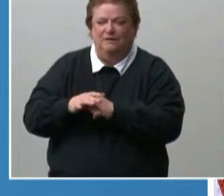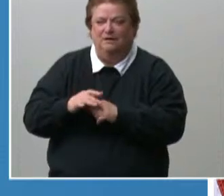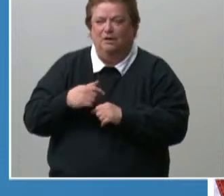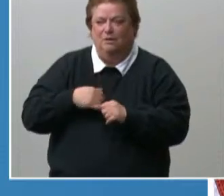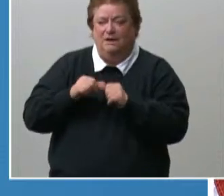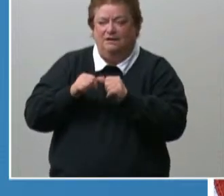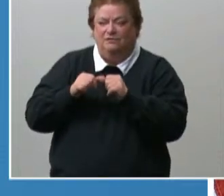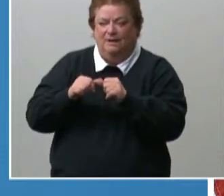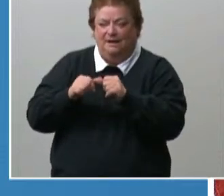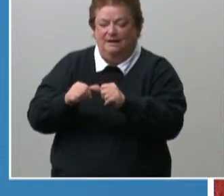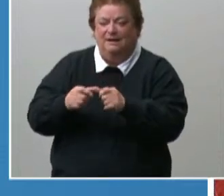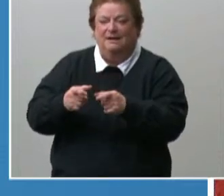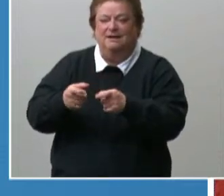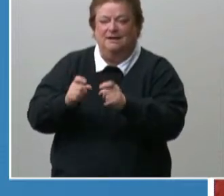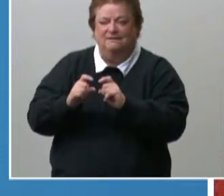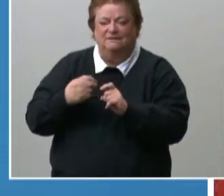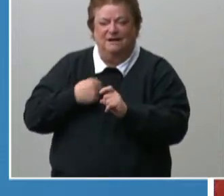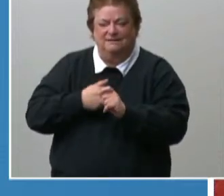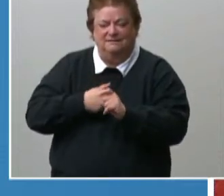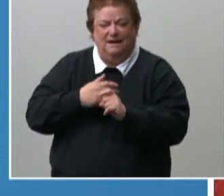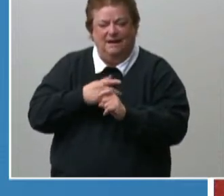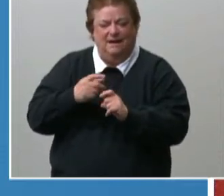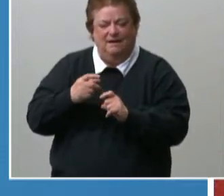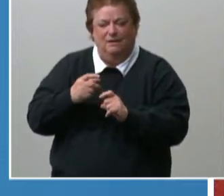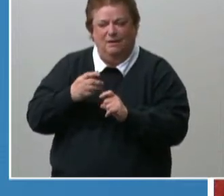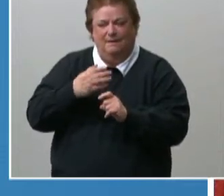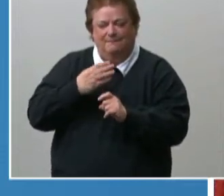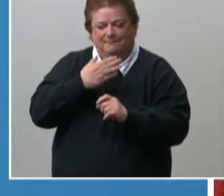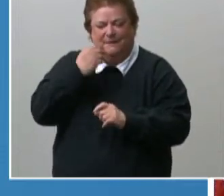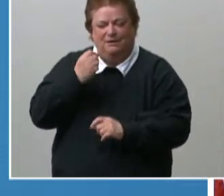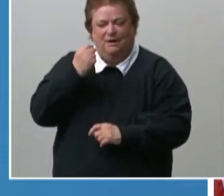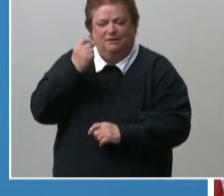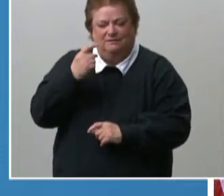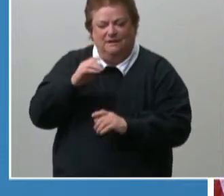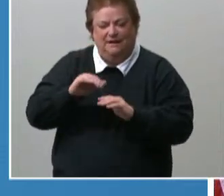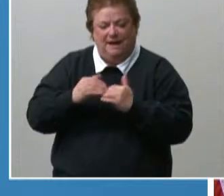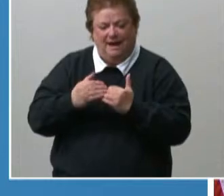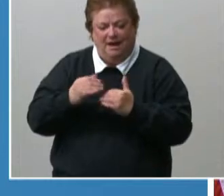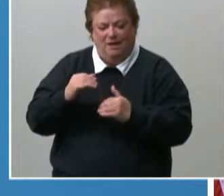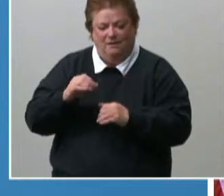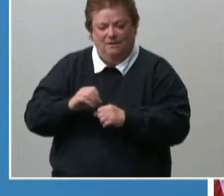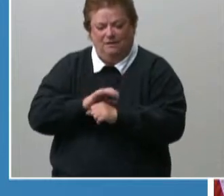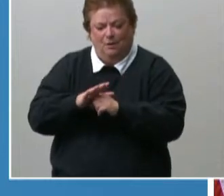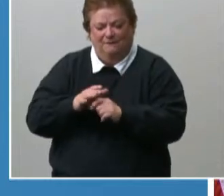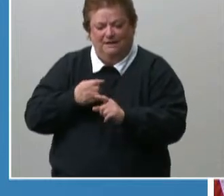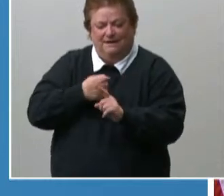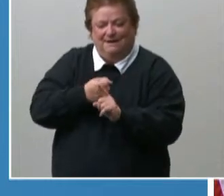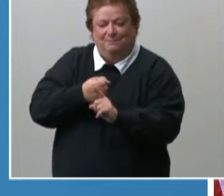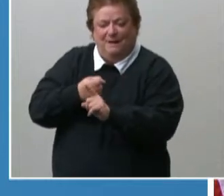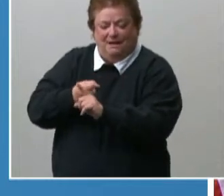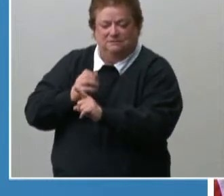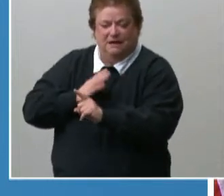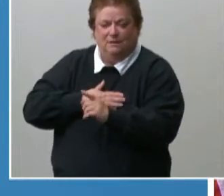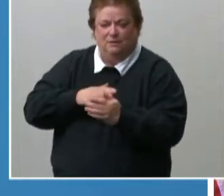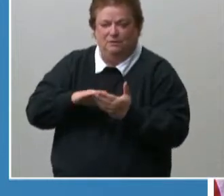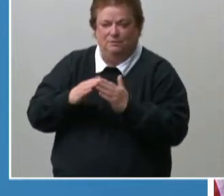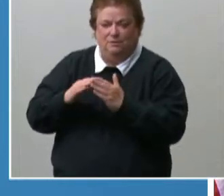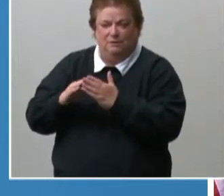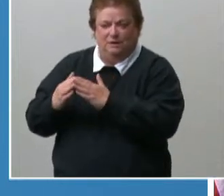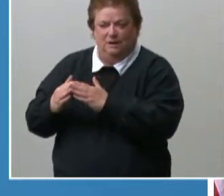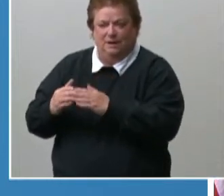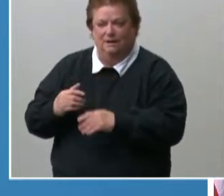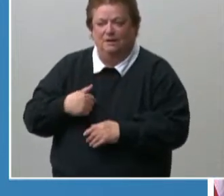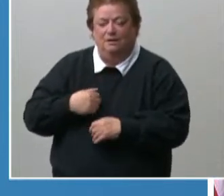pandemic continues to give us a better understanding of the impact of the virus in our community. We made